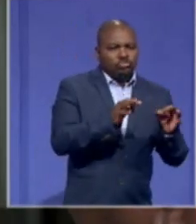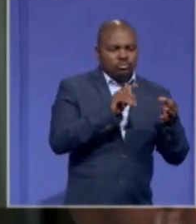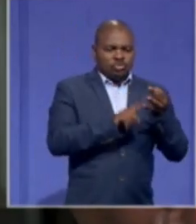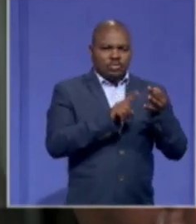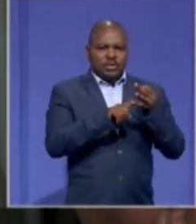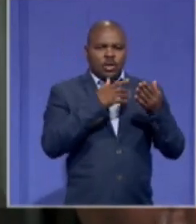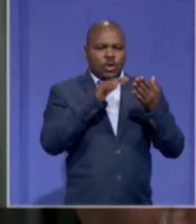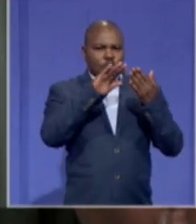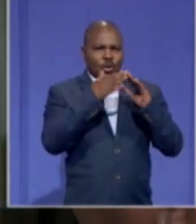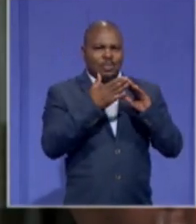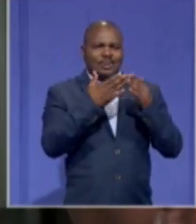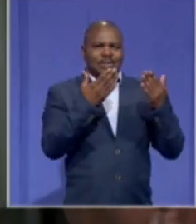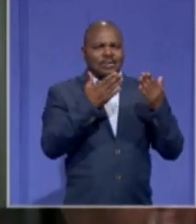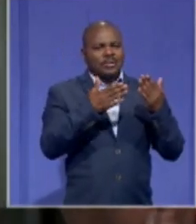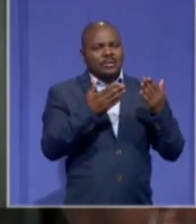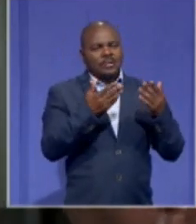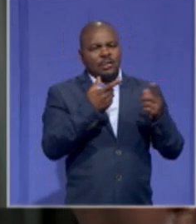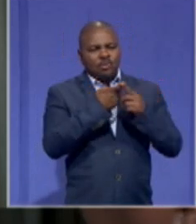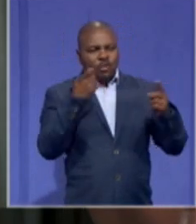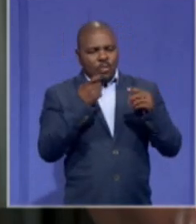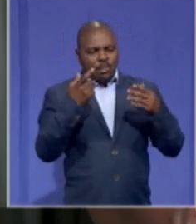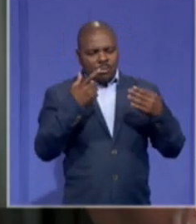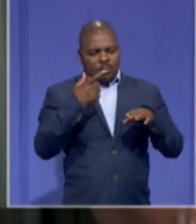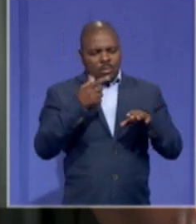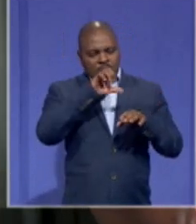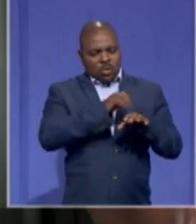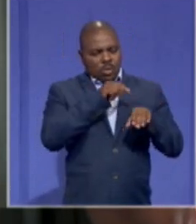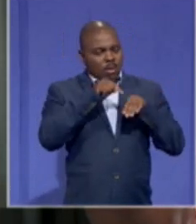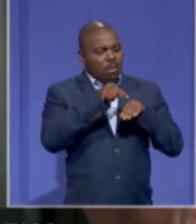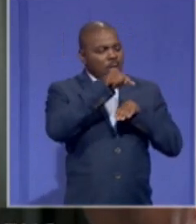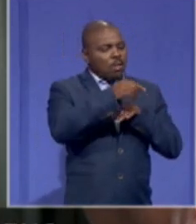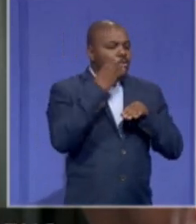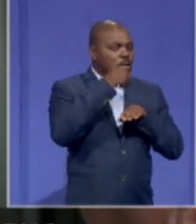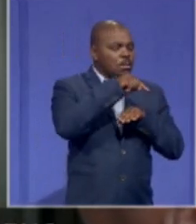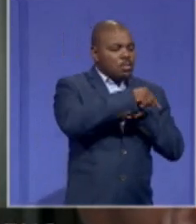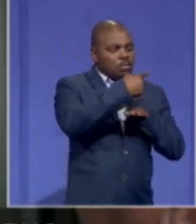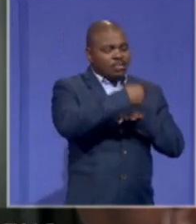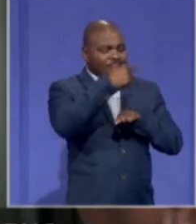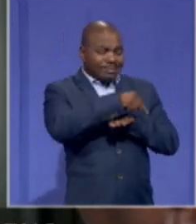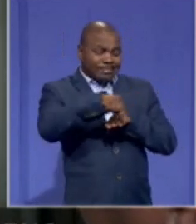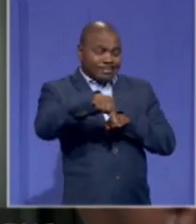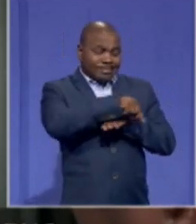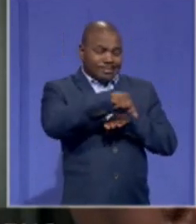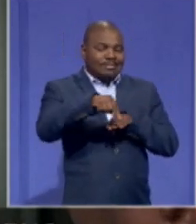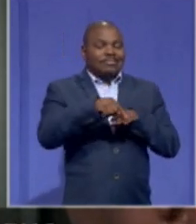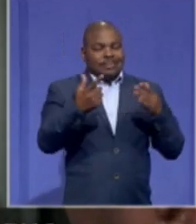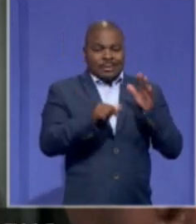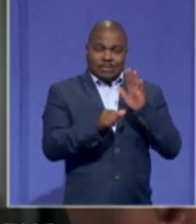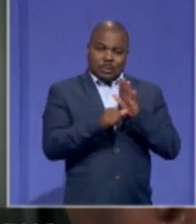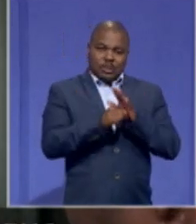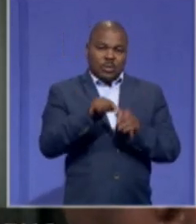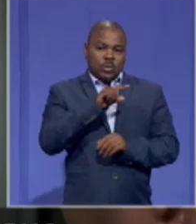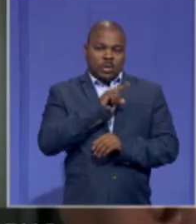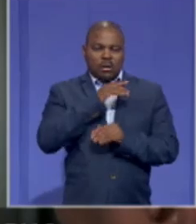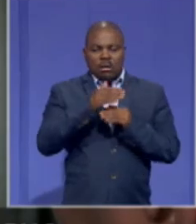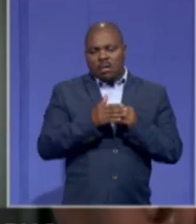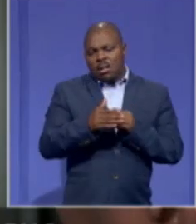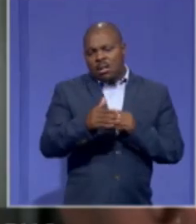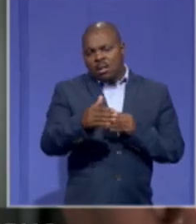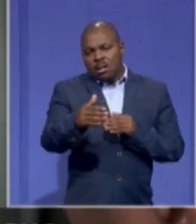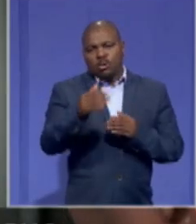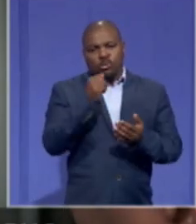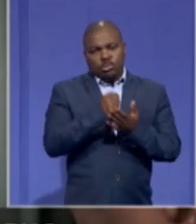of communities around the border area, which are very important in terms of moving forward to allow